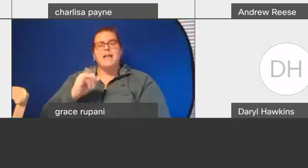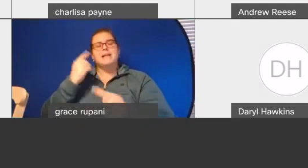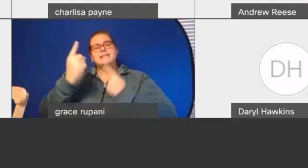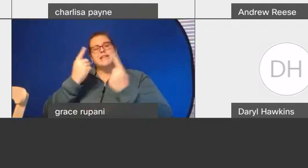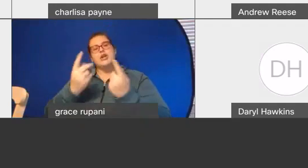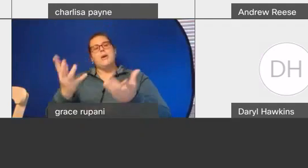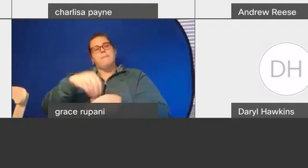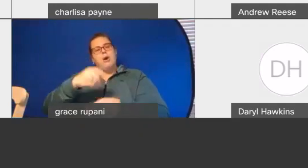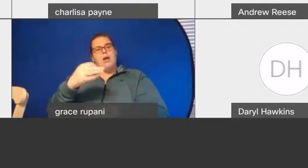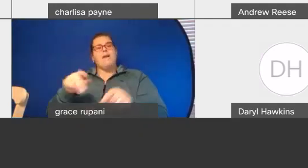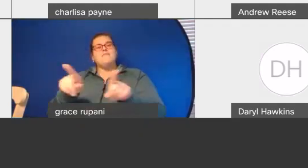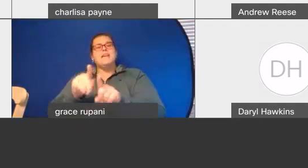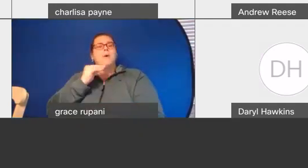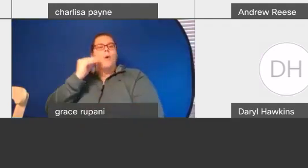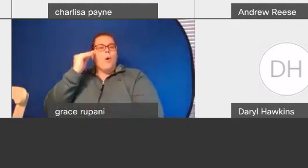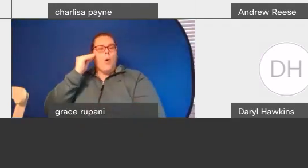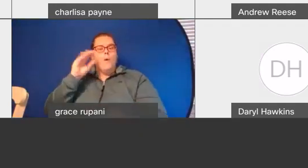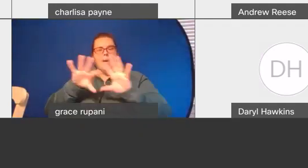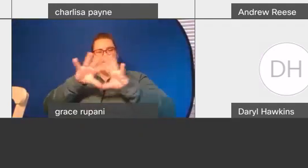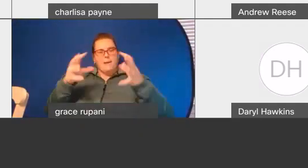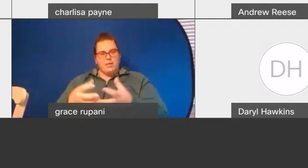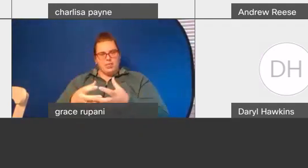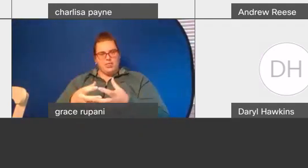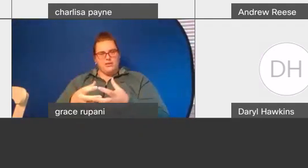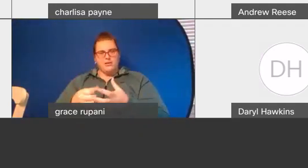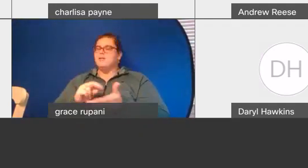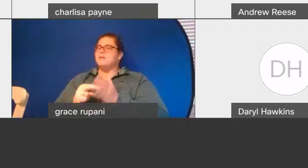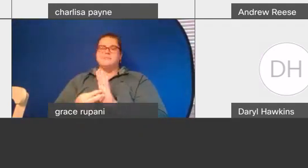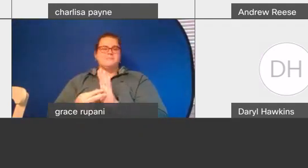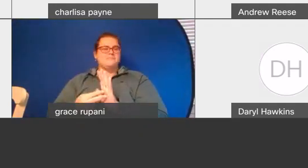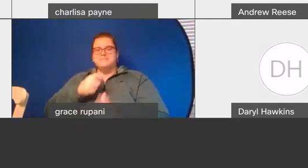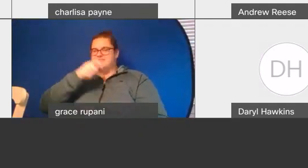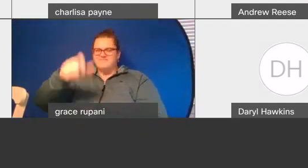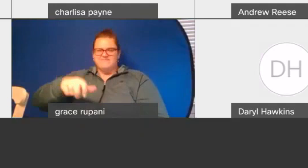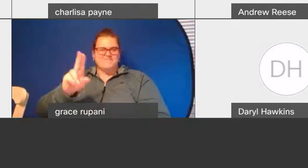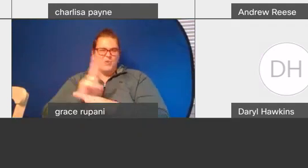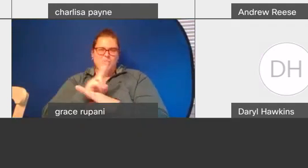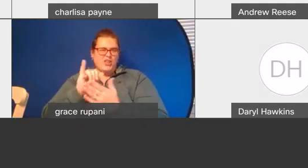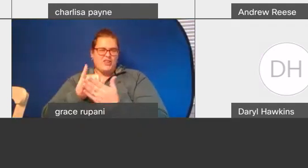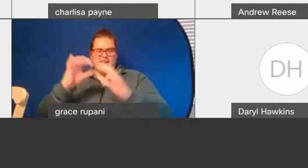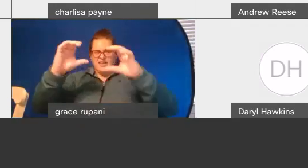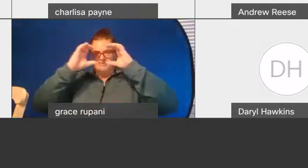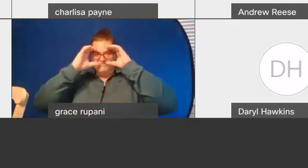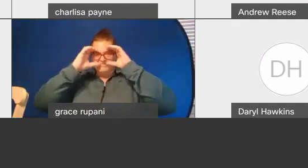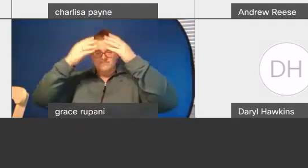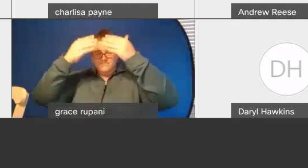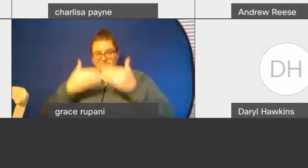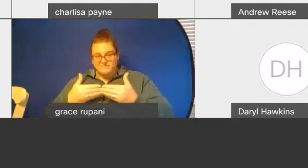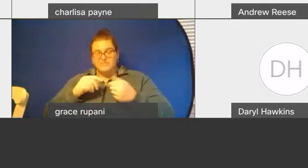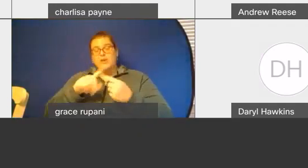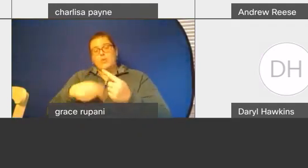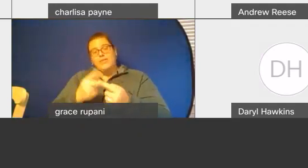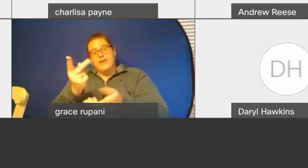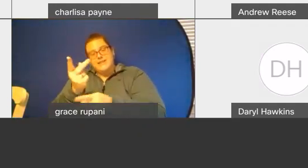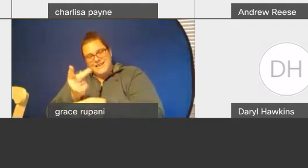bubble, therefore they do not need those items when they're taking care of someone in their